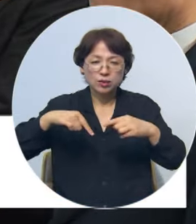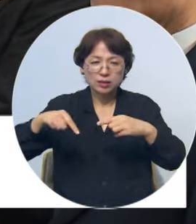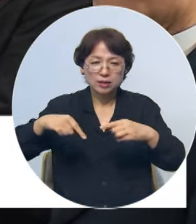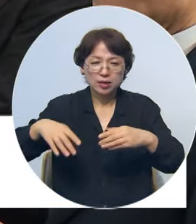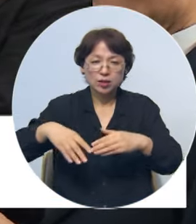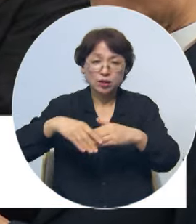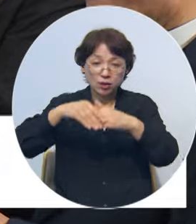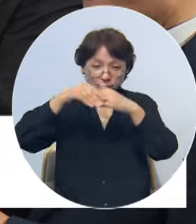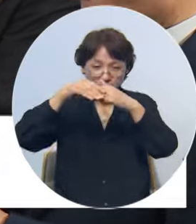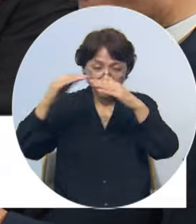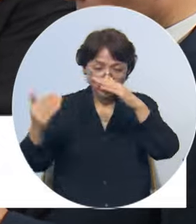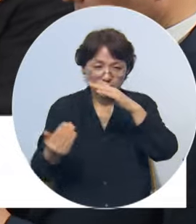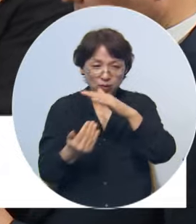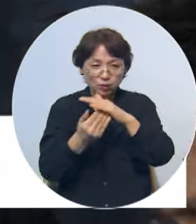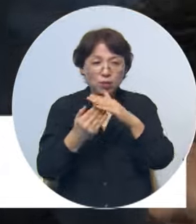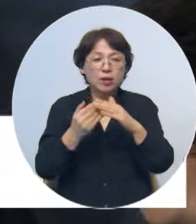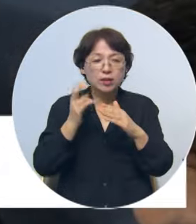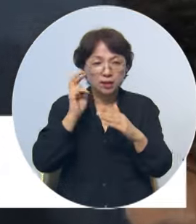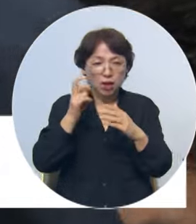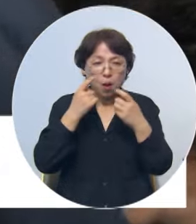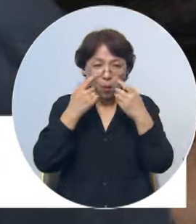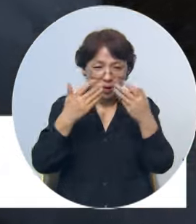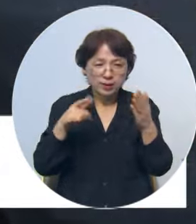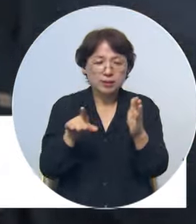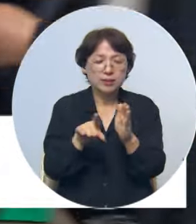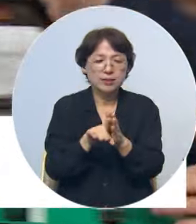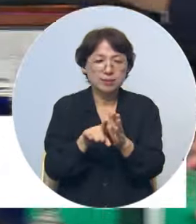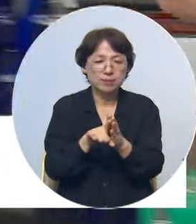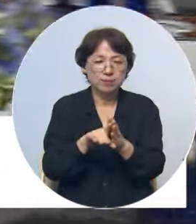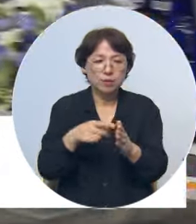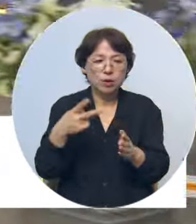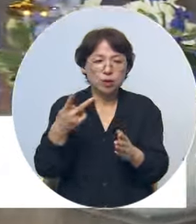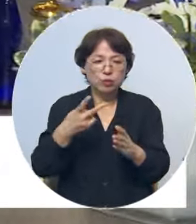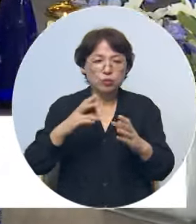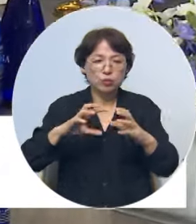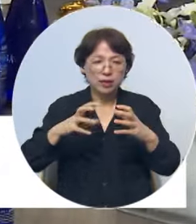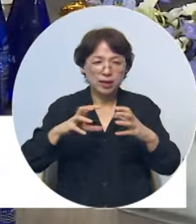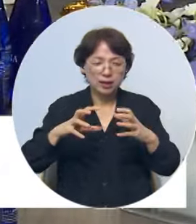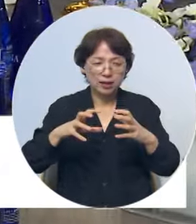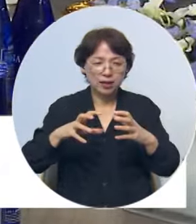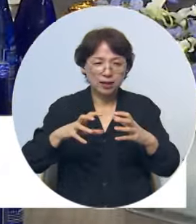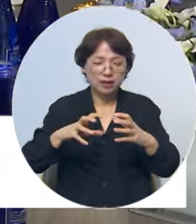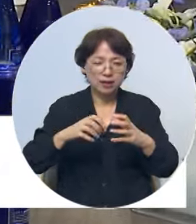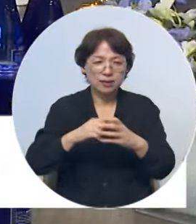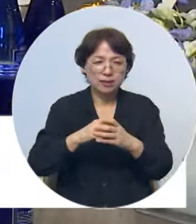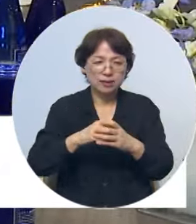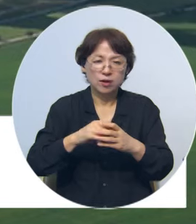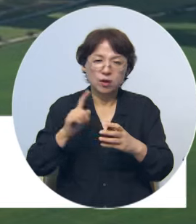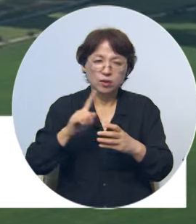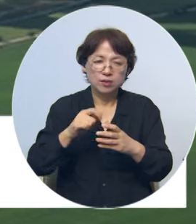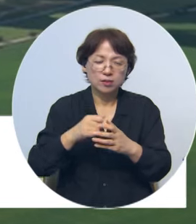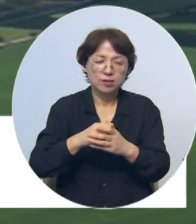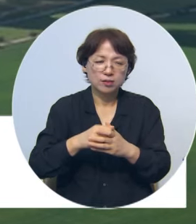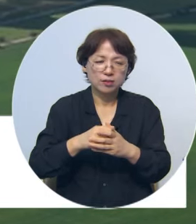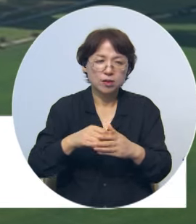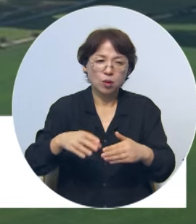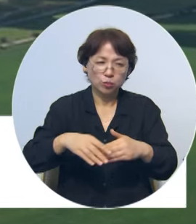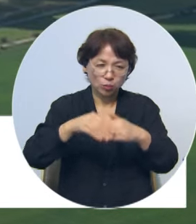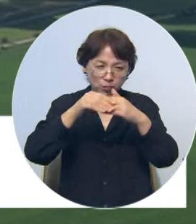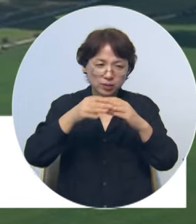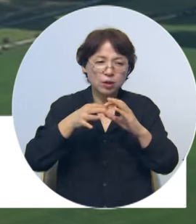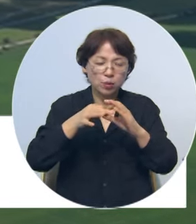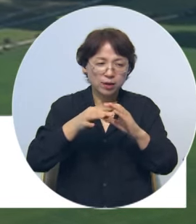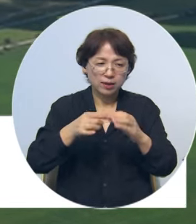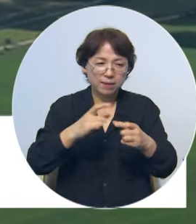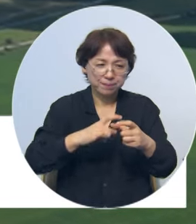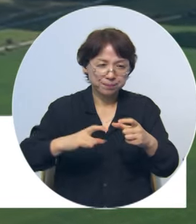countries. It means, you know, how we are going, you know, to deepen our strategic partnership as well, you know, how we can